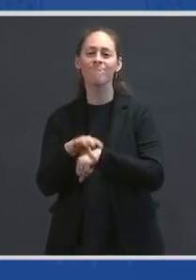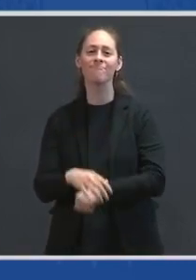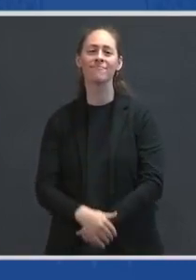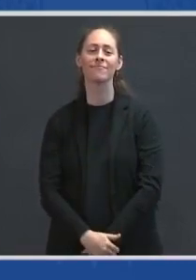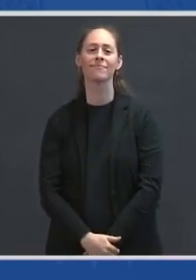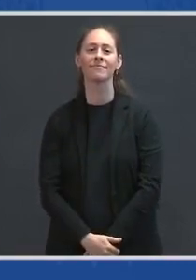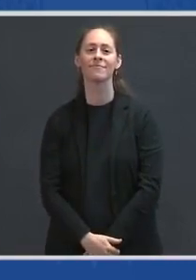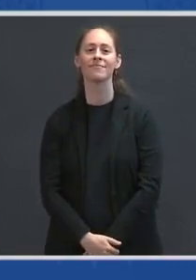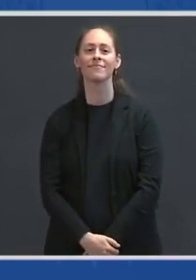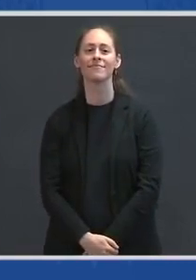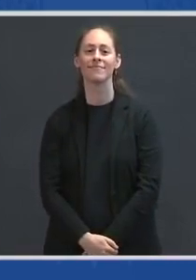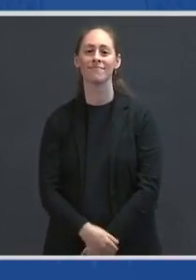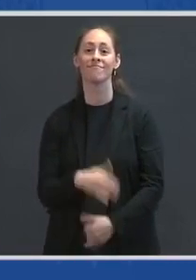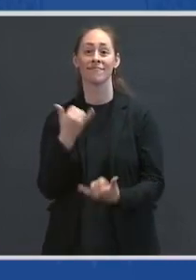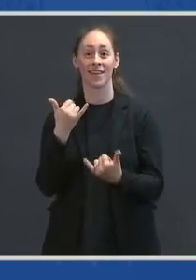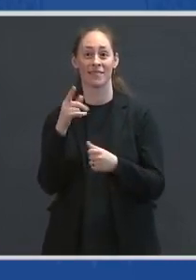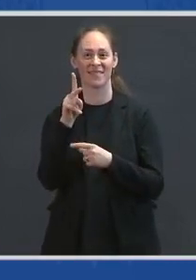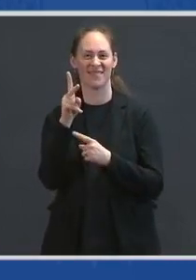it.